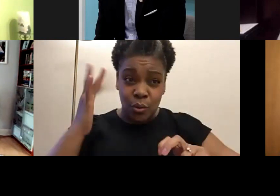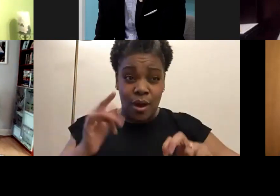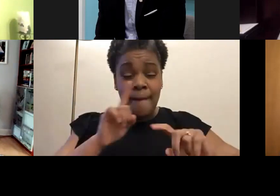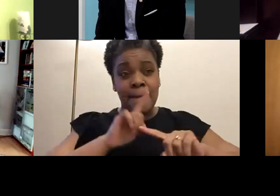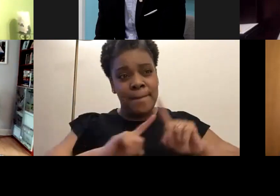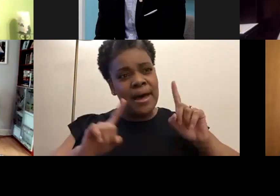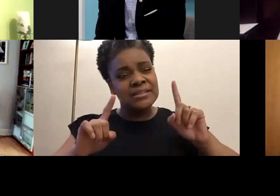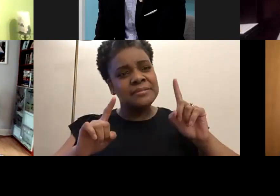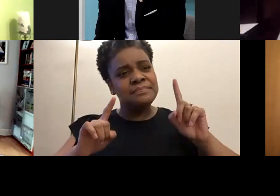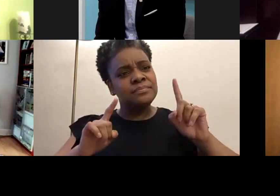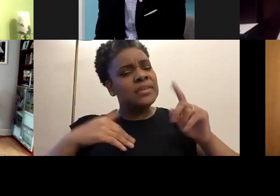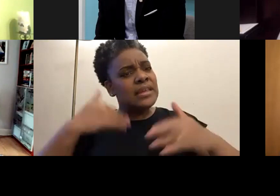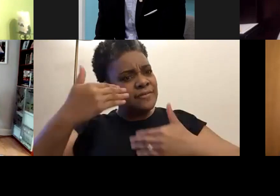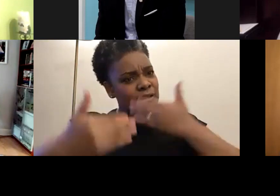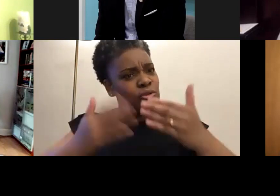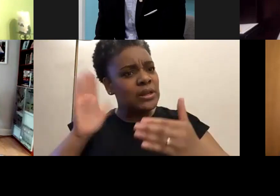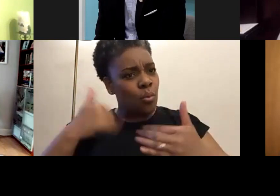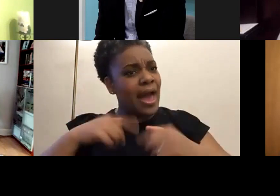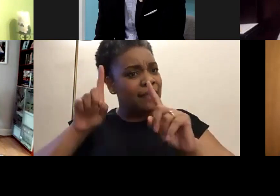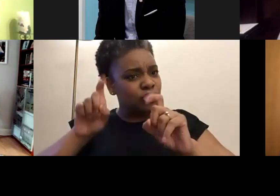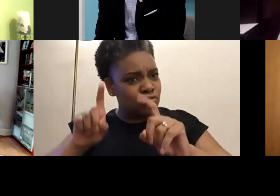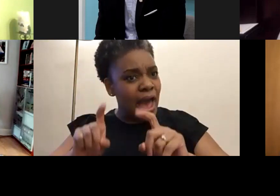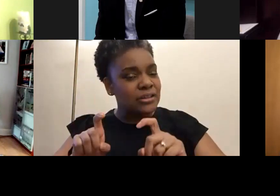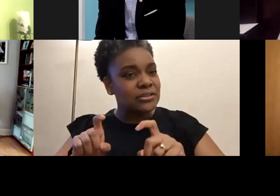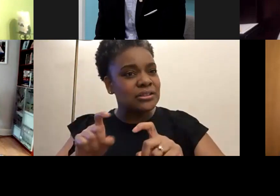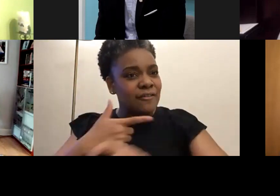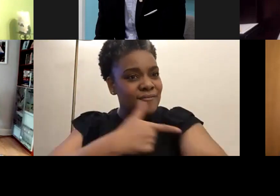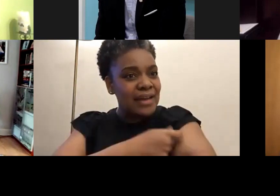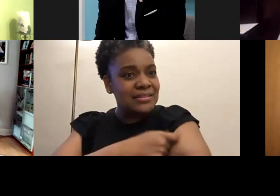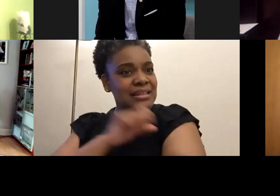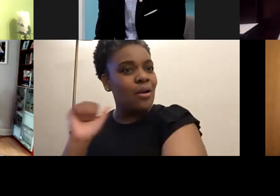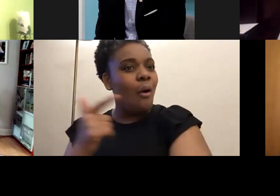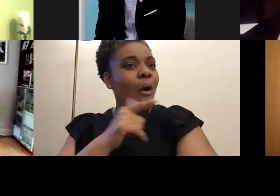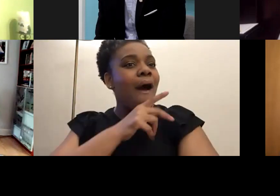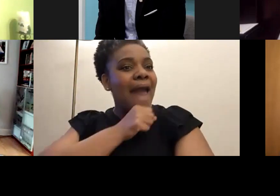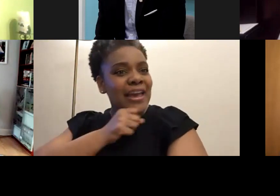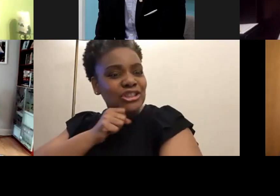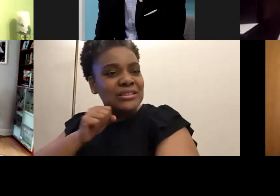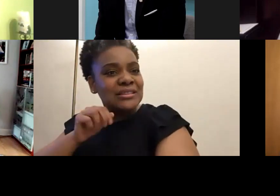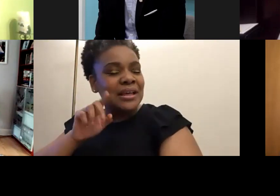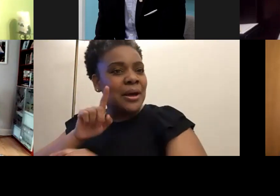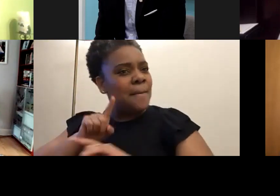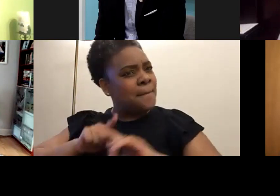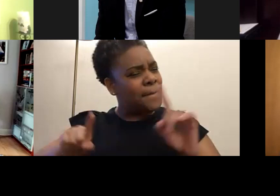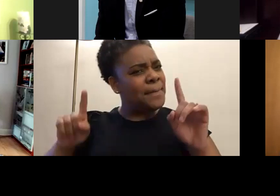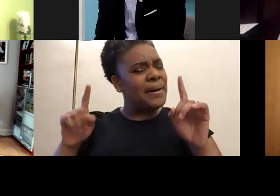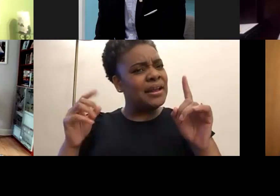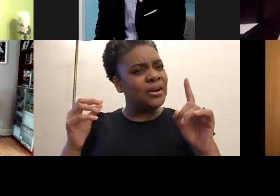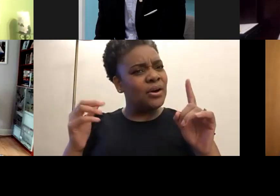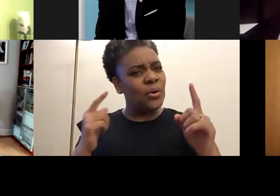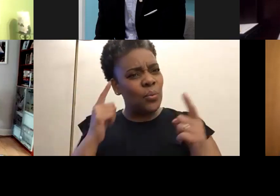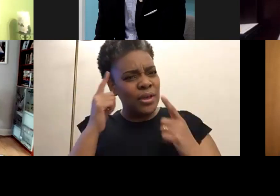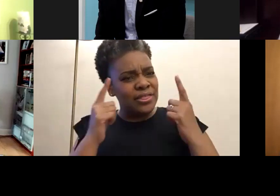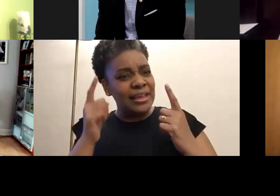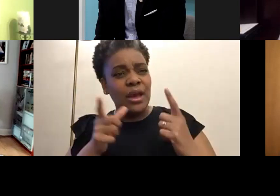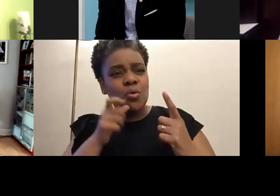they'll have trials to vaccinate all children of all ages, but they're focusing on adolescents because that's the group that we think are at higher risk for both